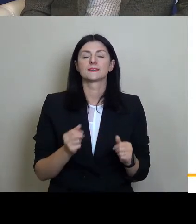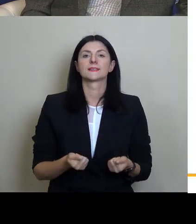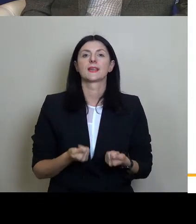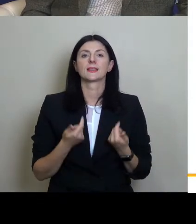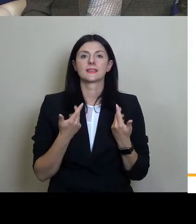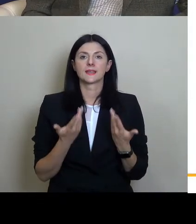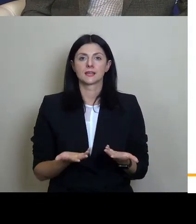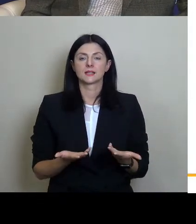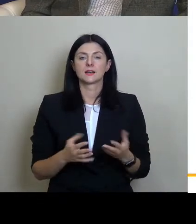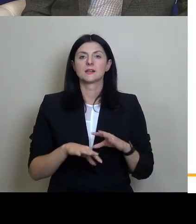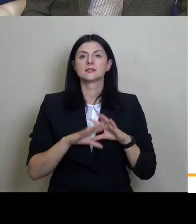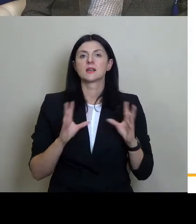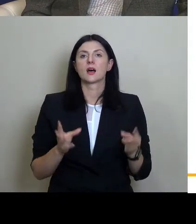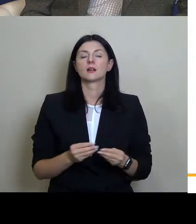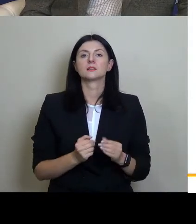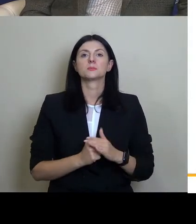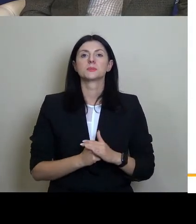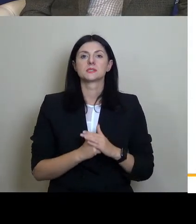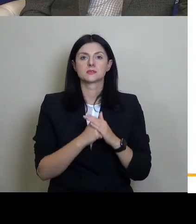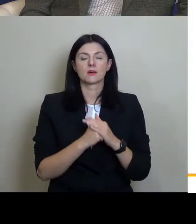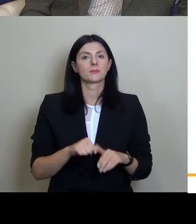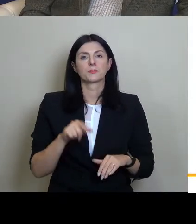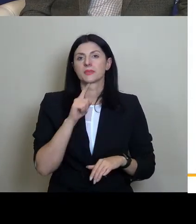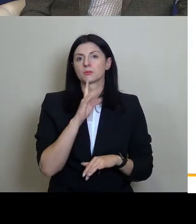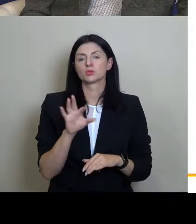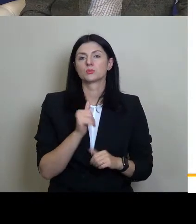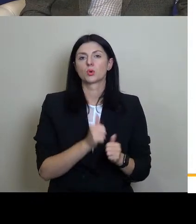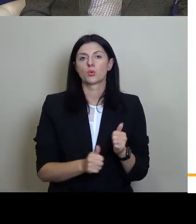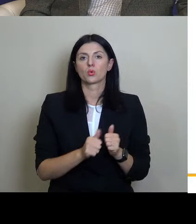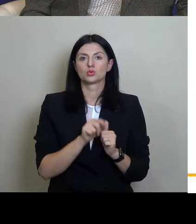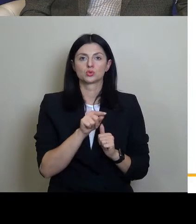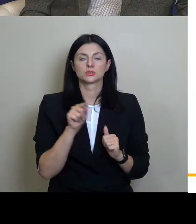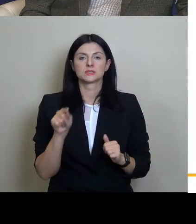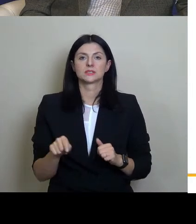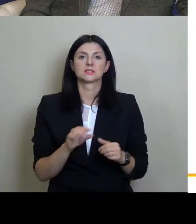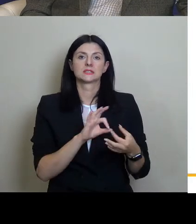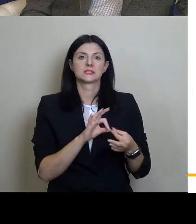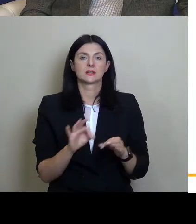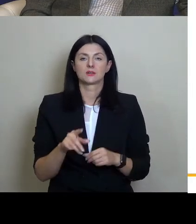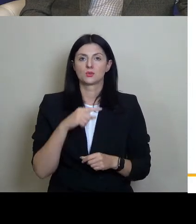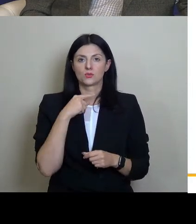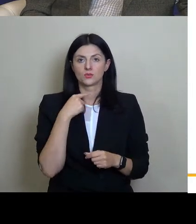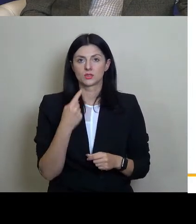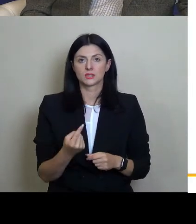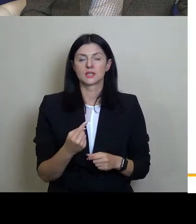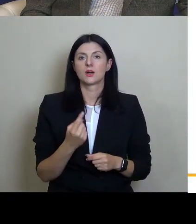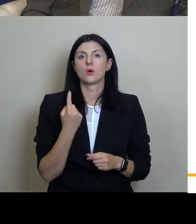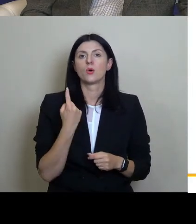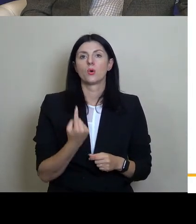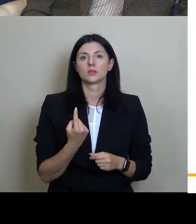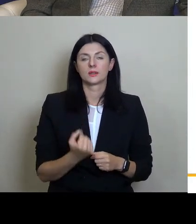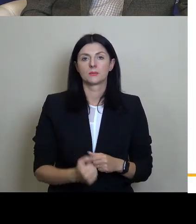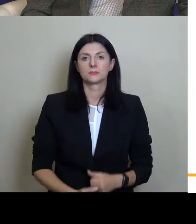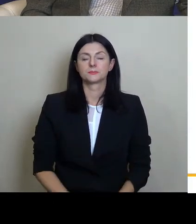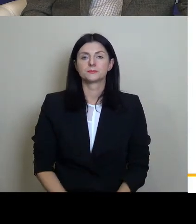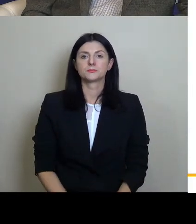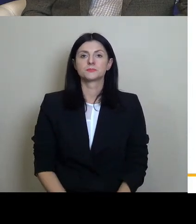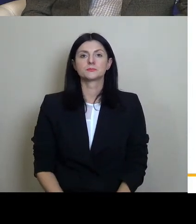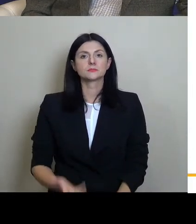can be divided into several general grounds, and we are going to discuss them in detail, all of them. The first